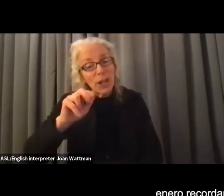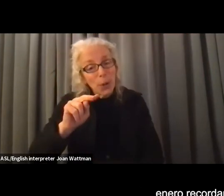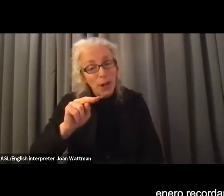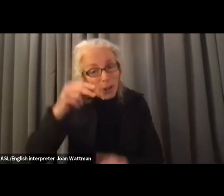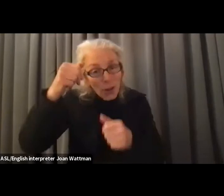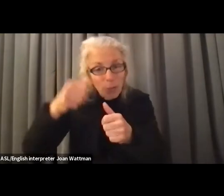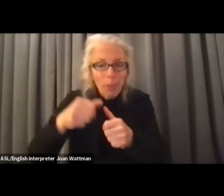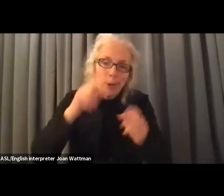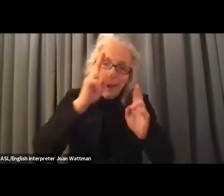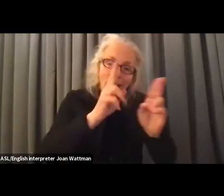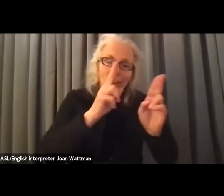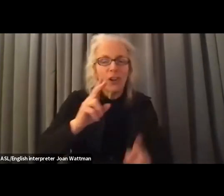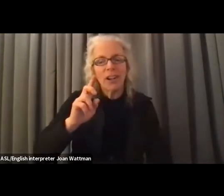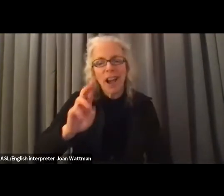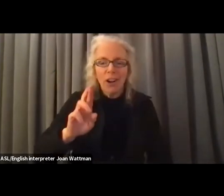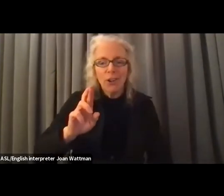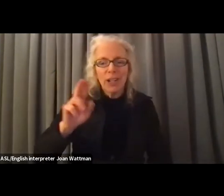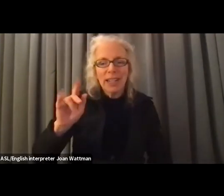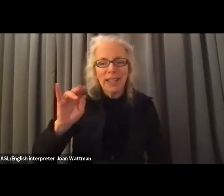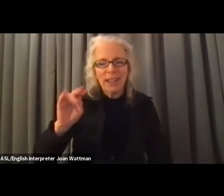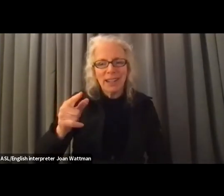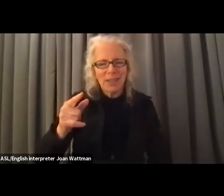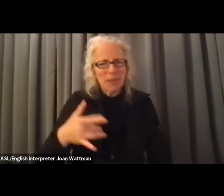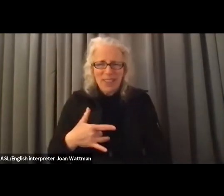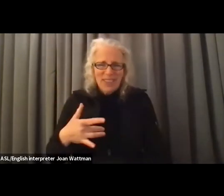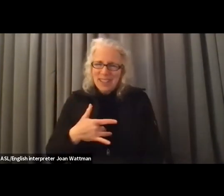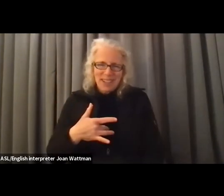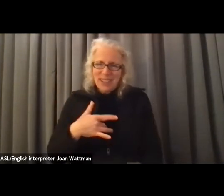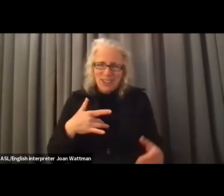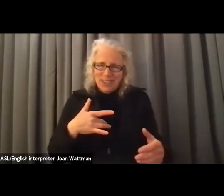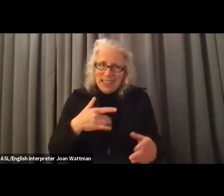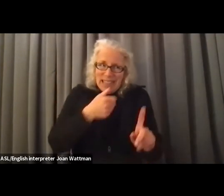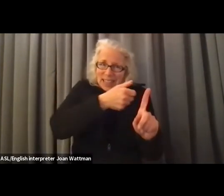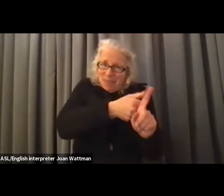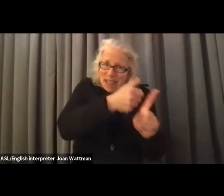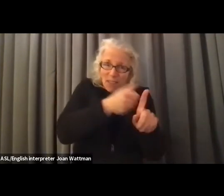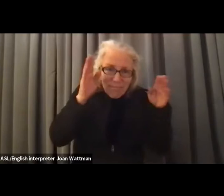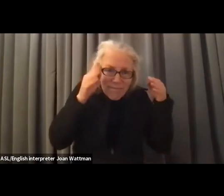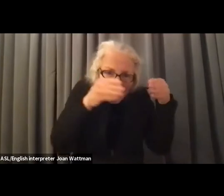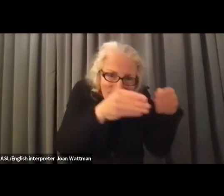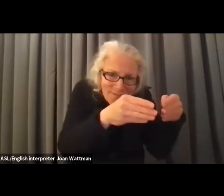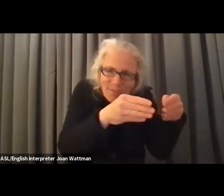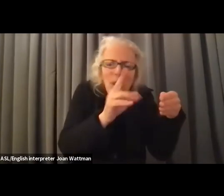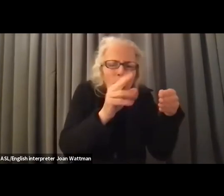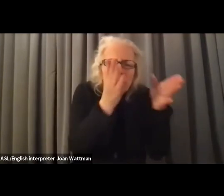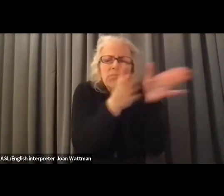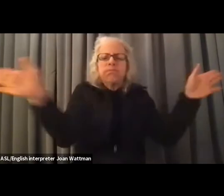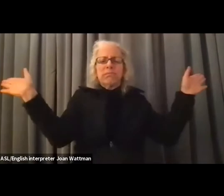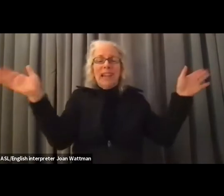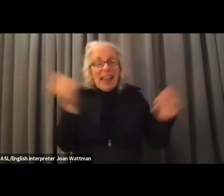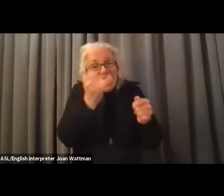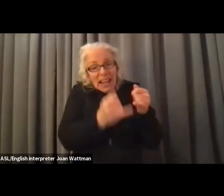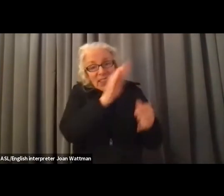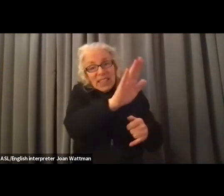in such narrow terms that he would not be recognizable to himself. But where he was at the end of his life